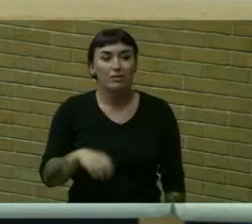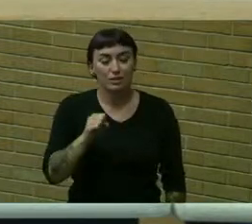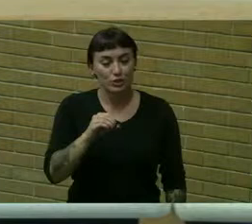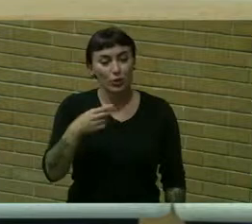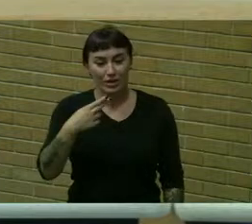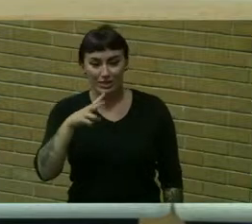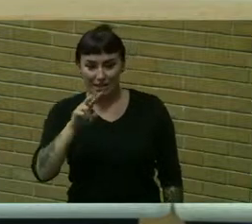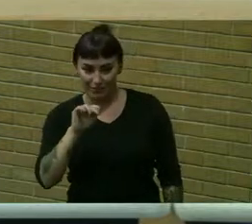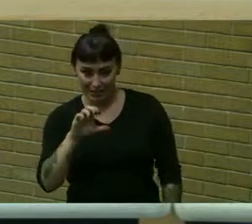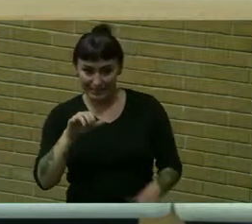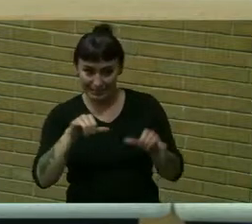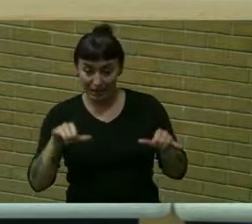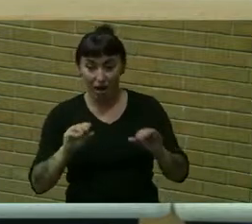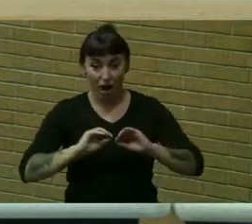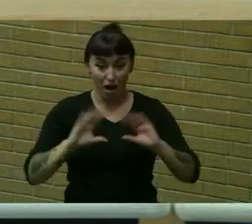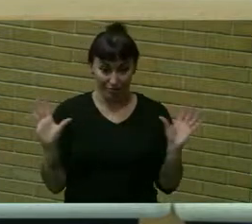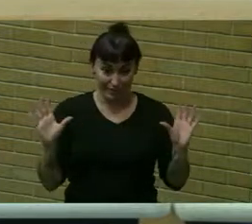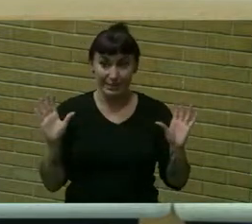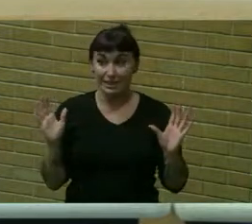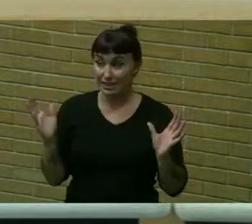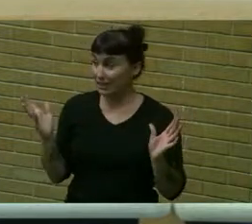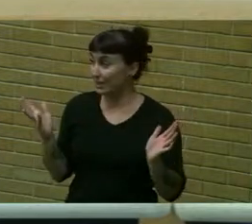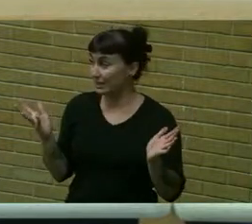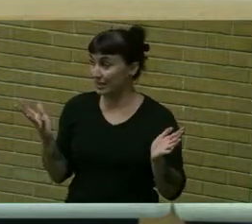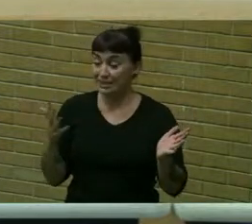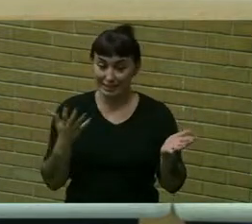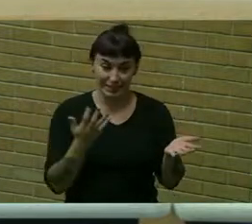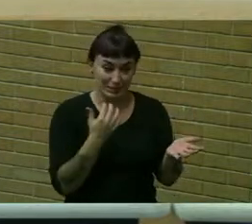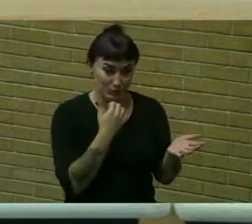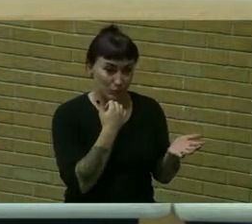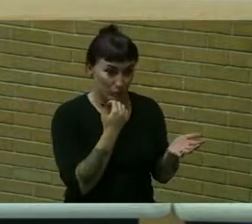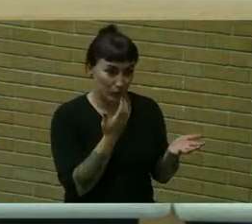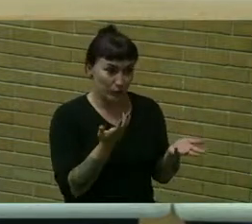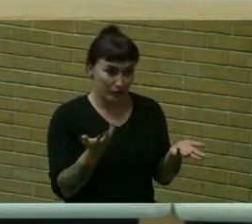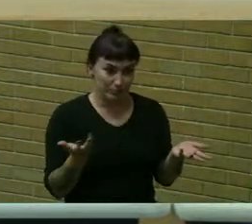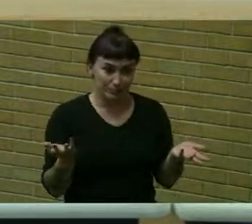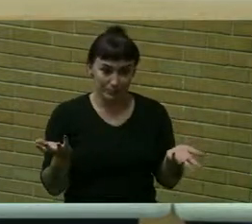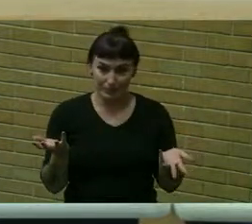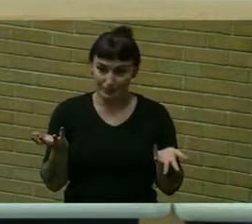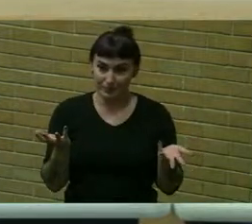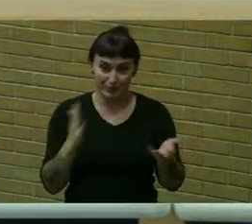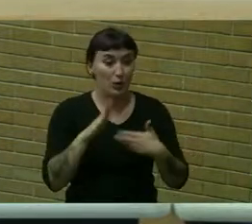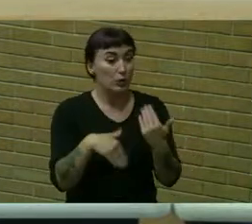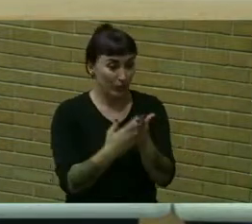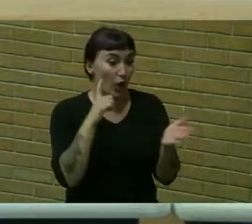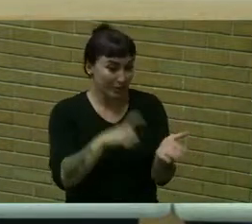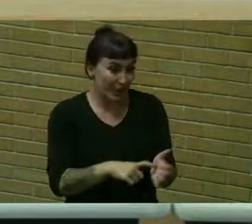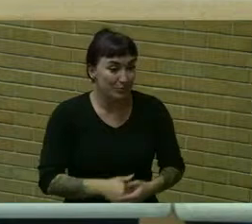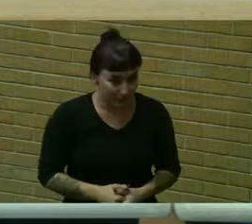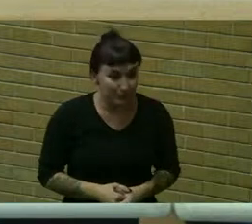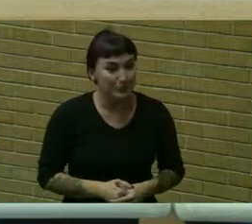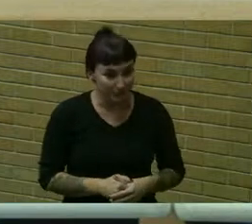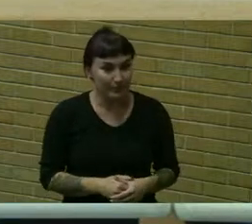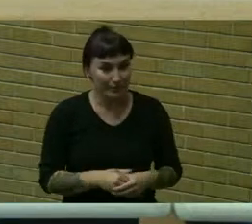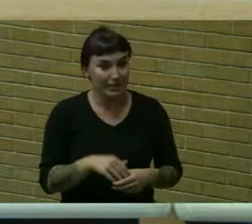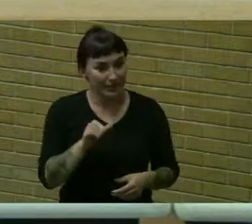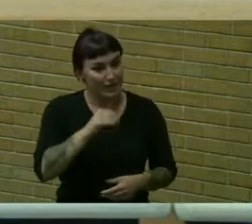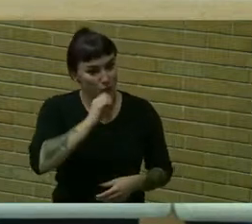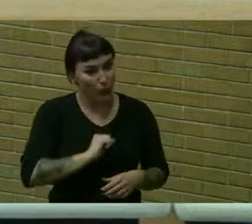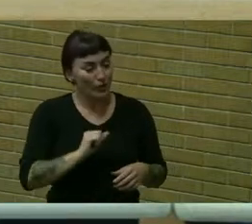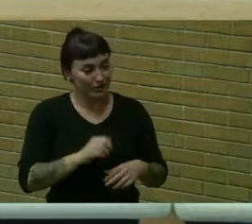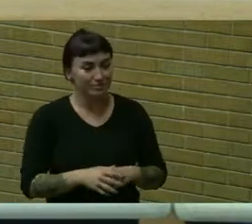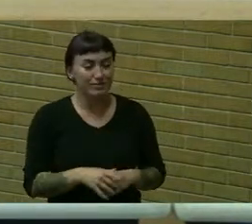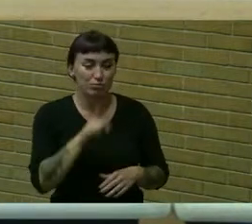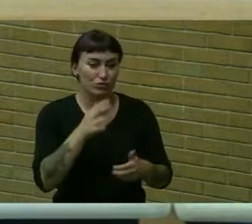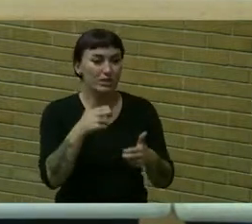the HVAC. Obviously, you know, we can all tell it's